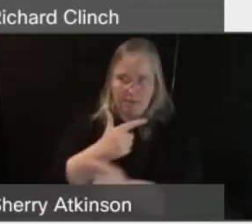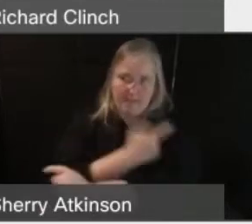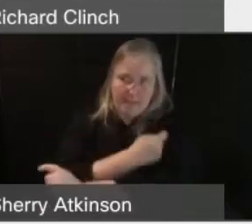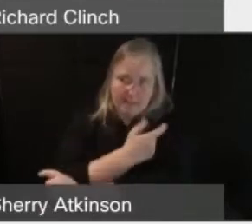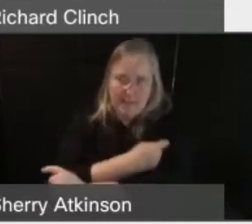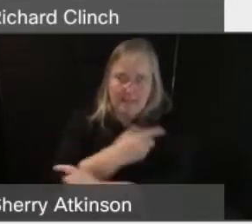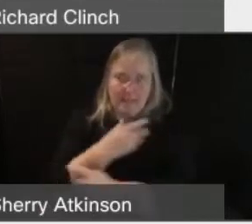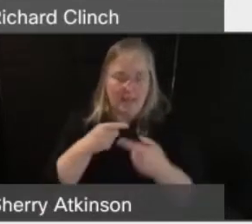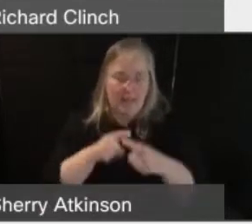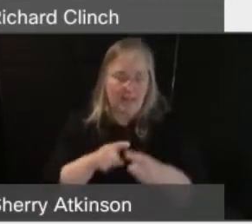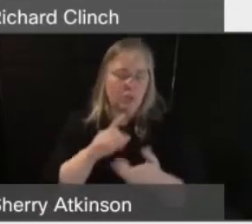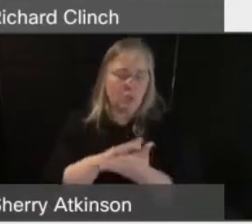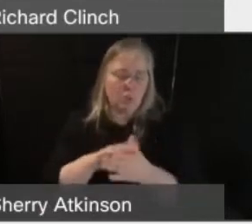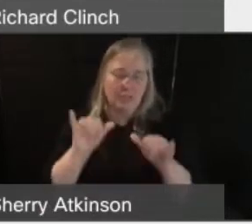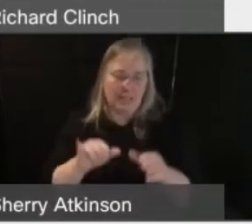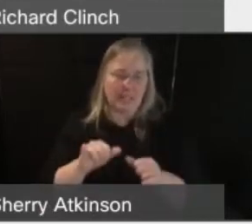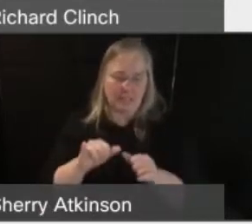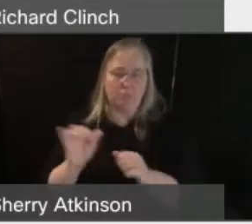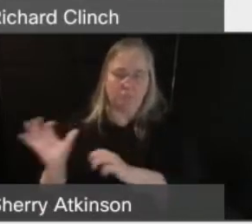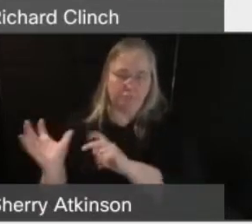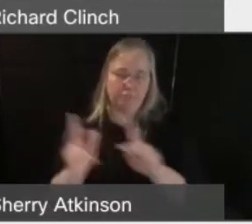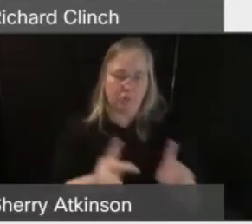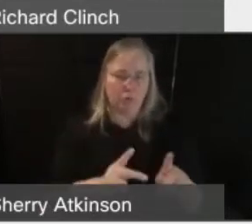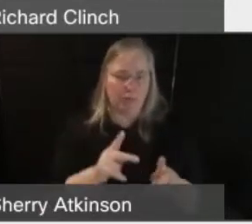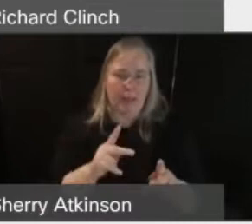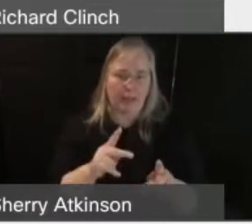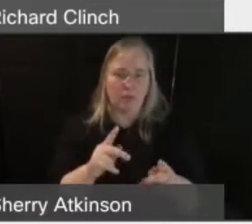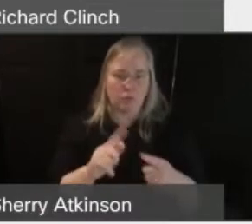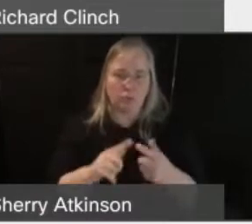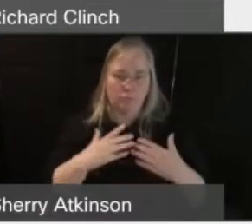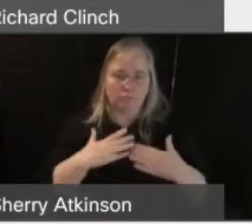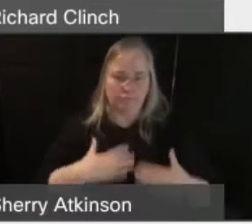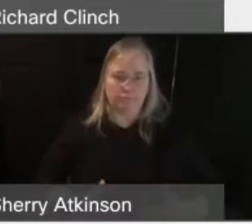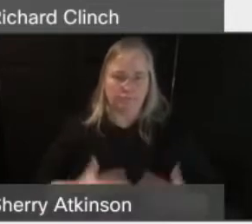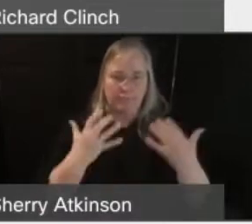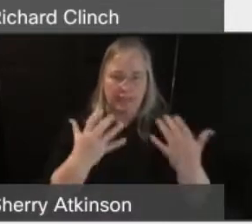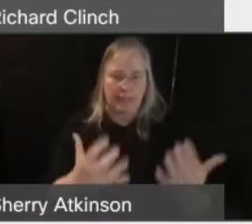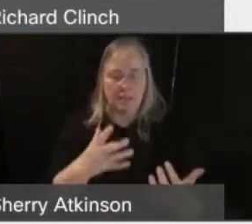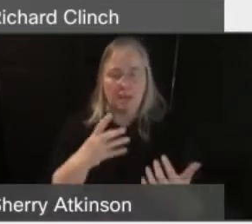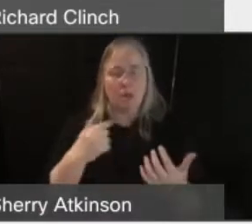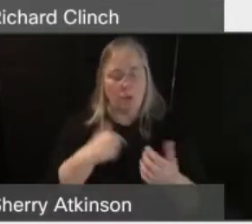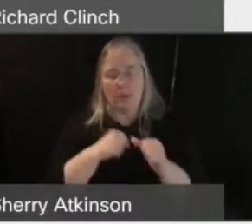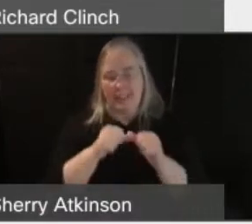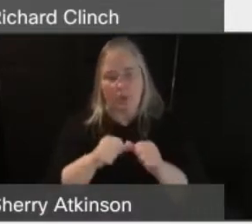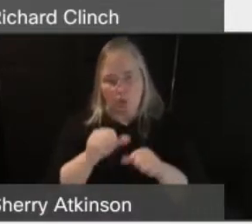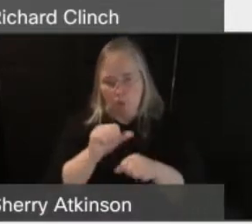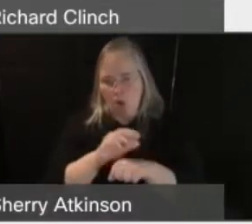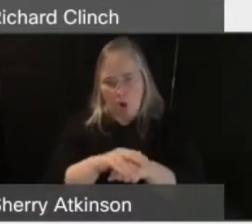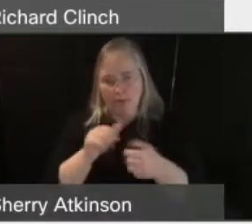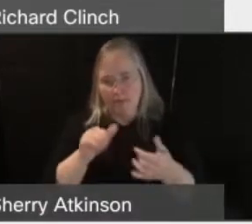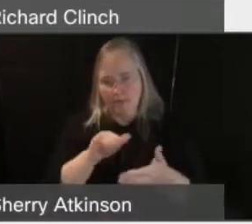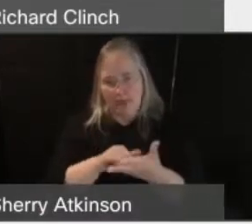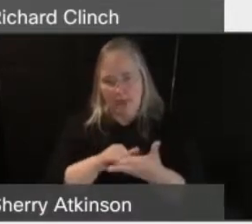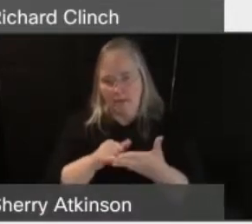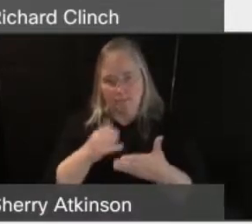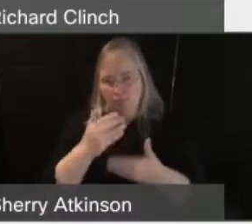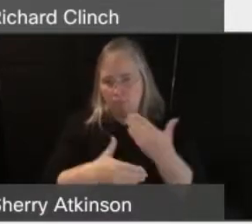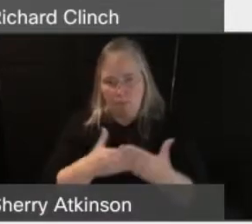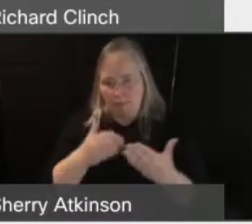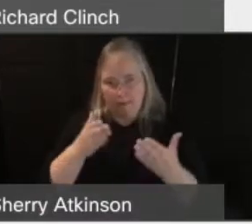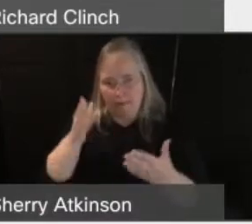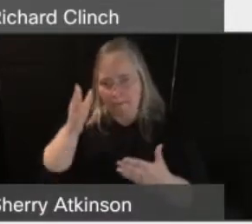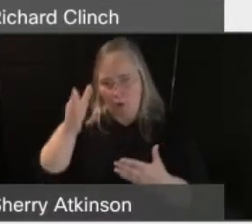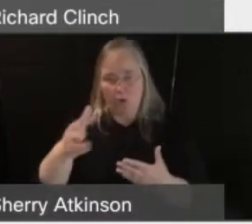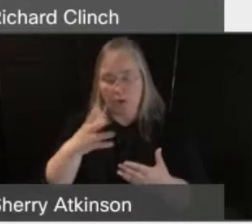reopens. So we'll continue to adjust that and work with the county as we move forward. And just one of the things that we wanted to make sure that